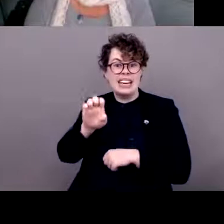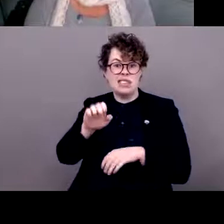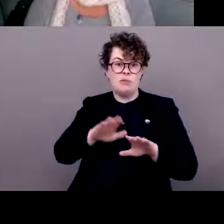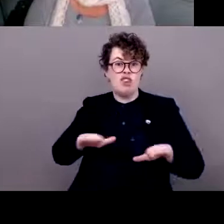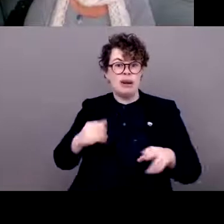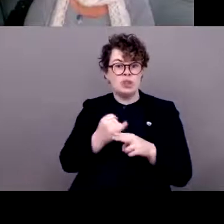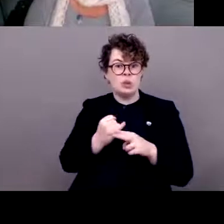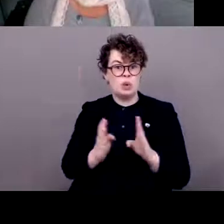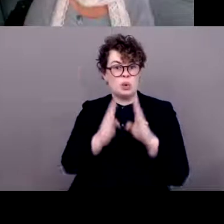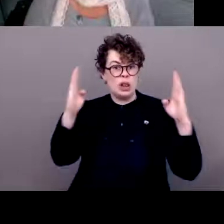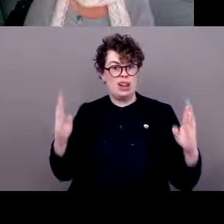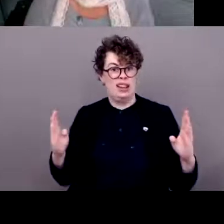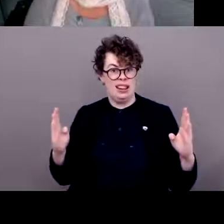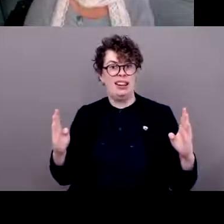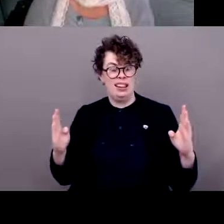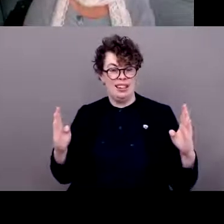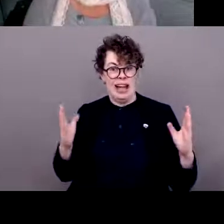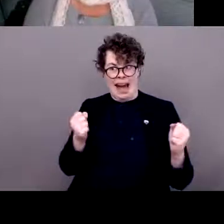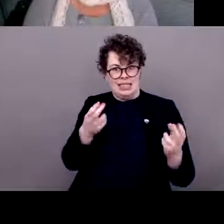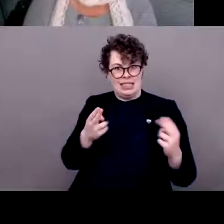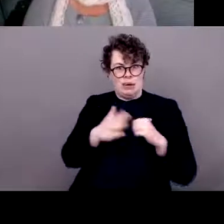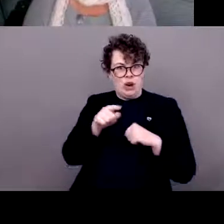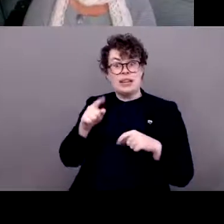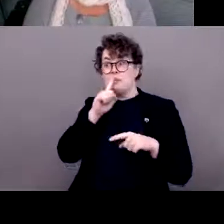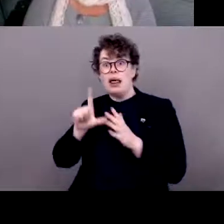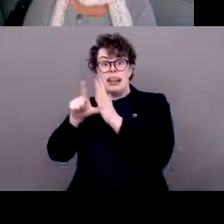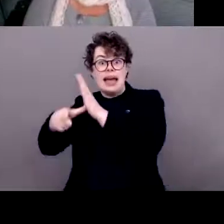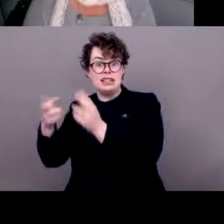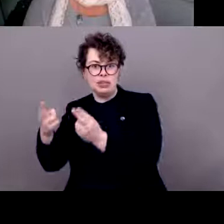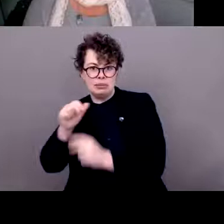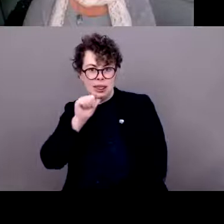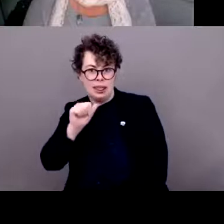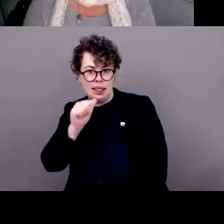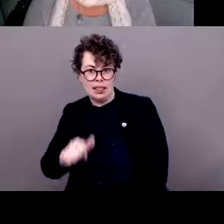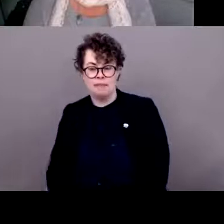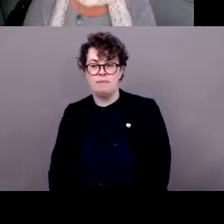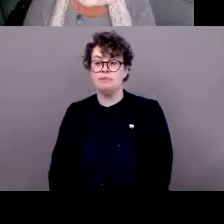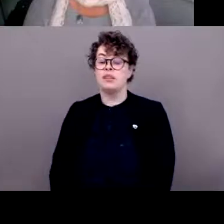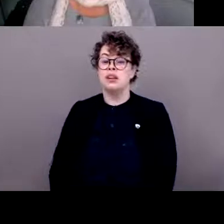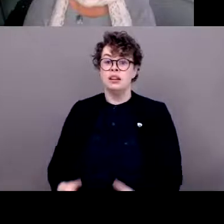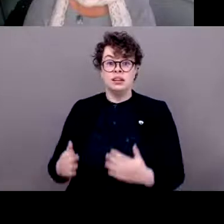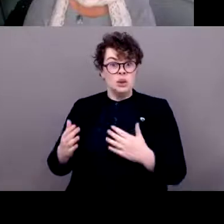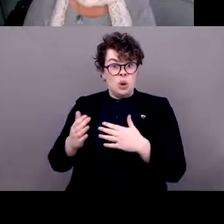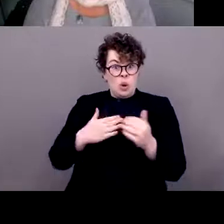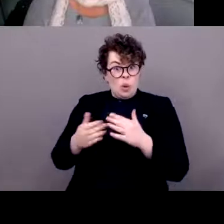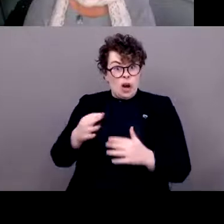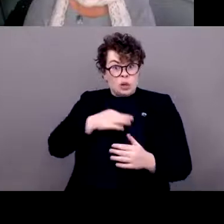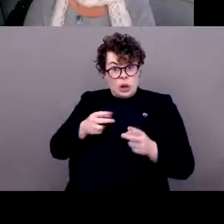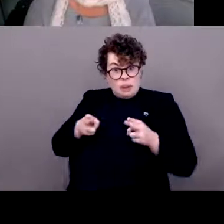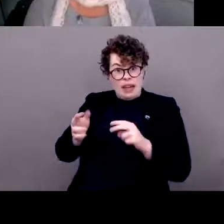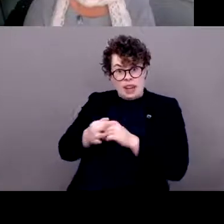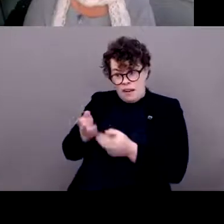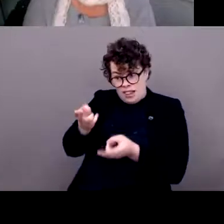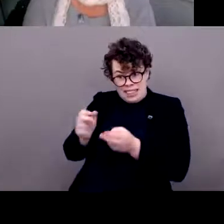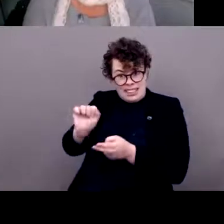in terms of children's sign language. What methods are appropriate? Well, a lot of methods that are used with spoken